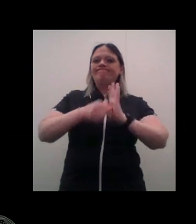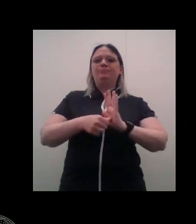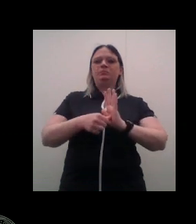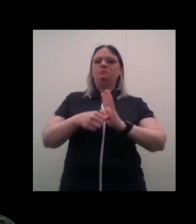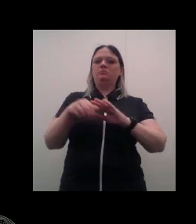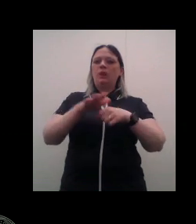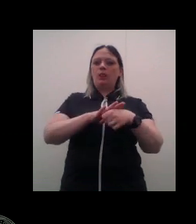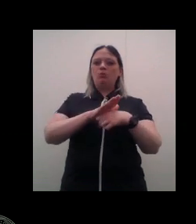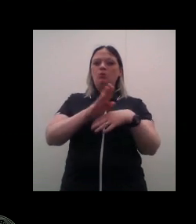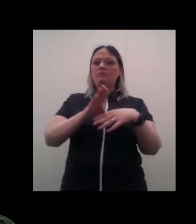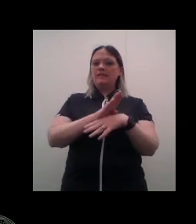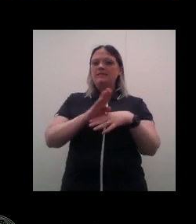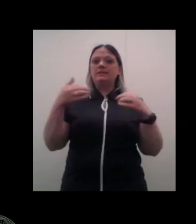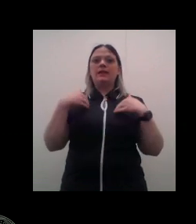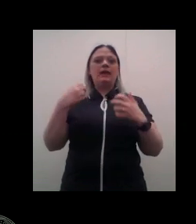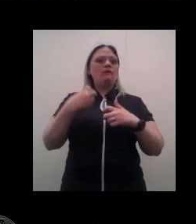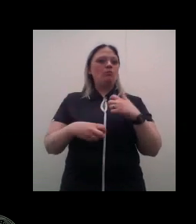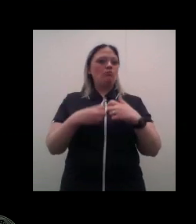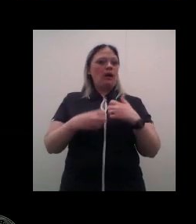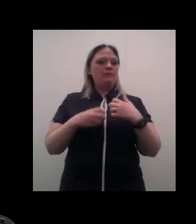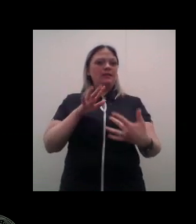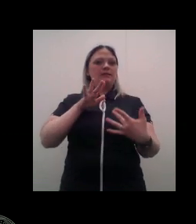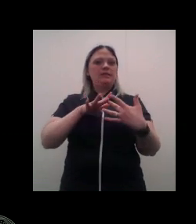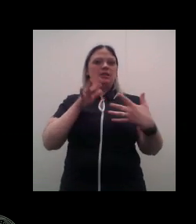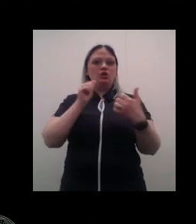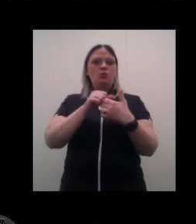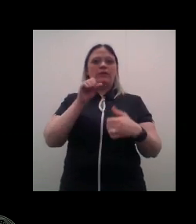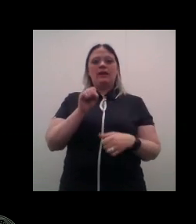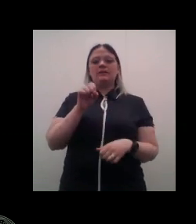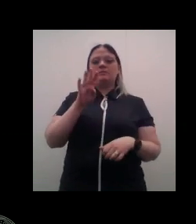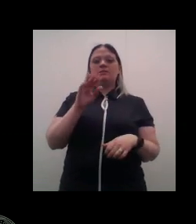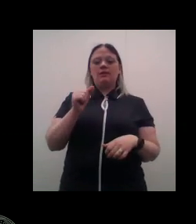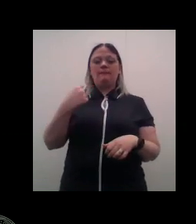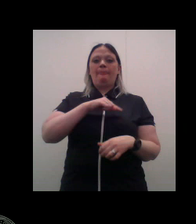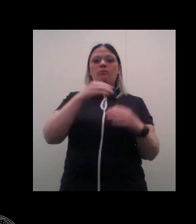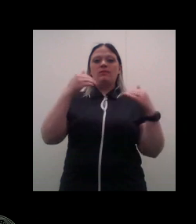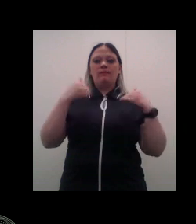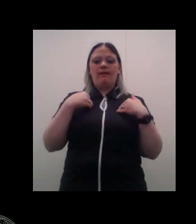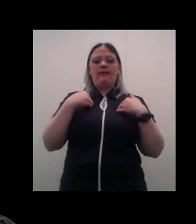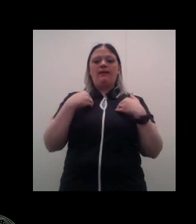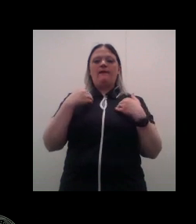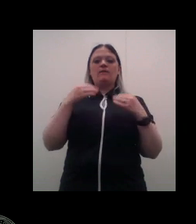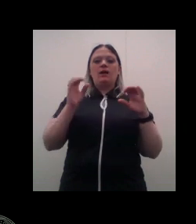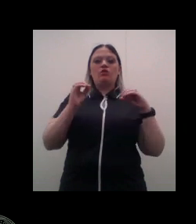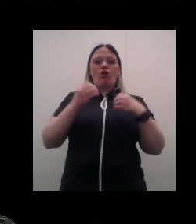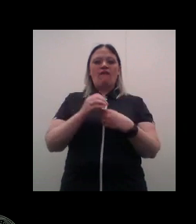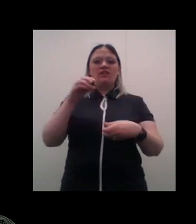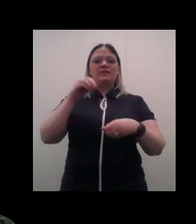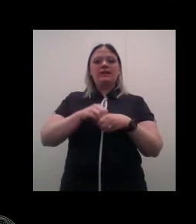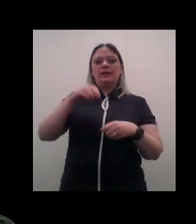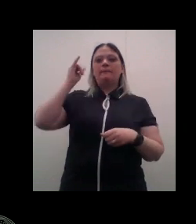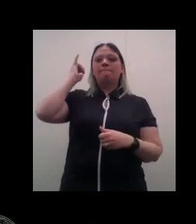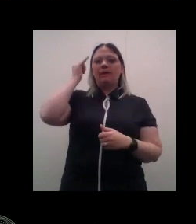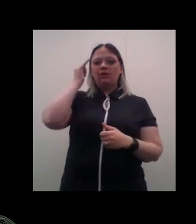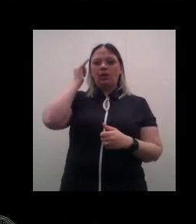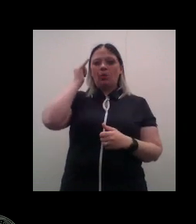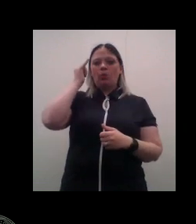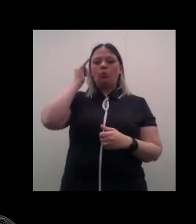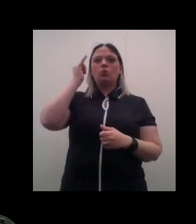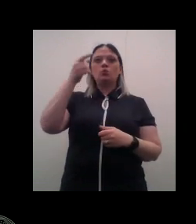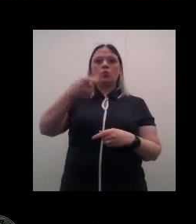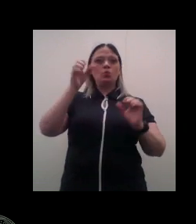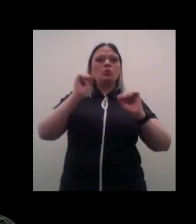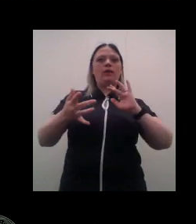local businesses who are having trouble getting in touch with the SBA, we have a Small Business Administration office in Buffalo. So you